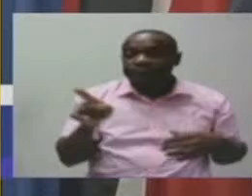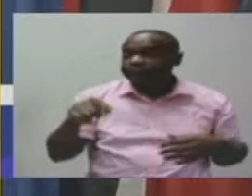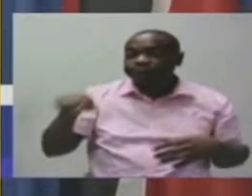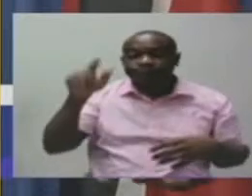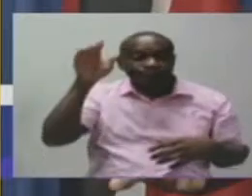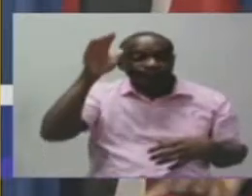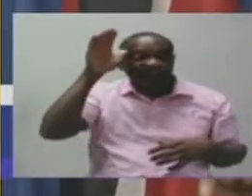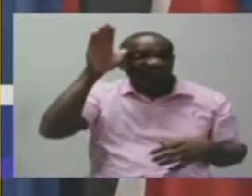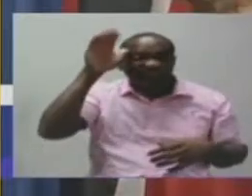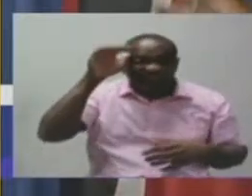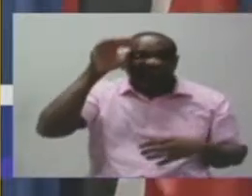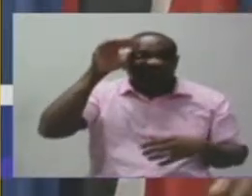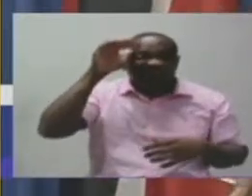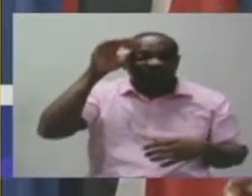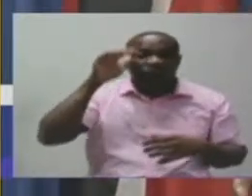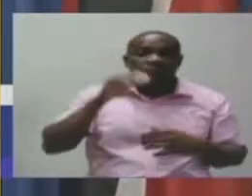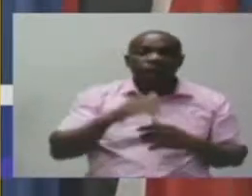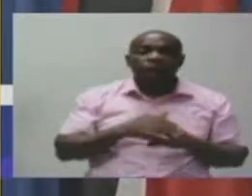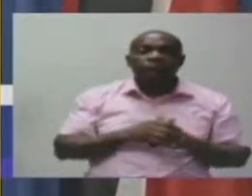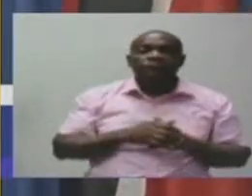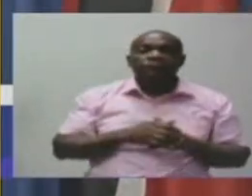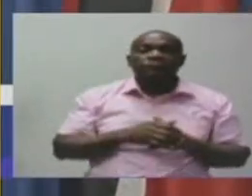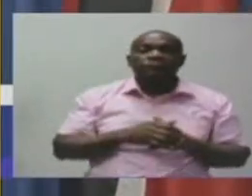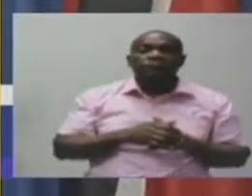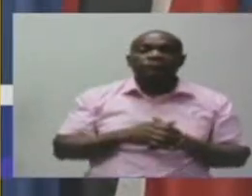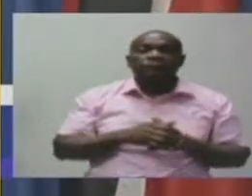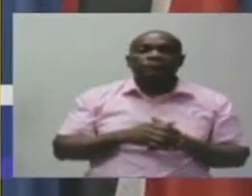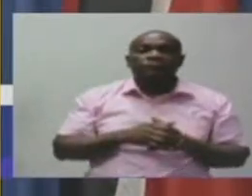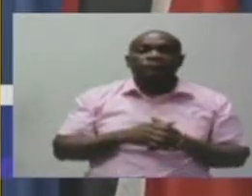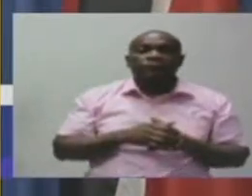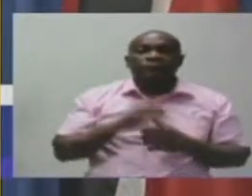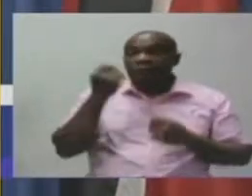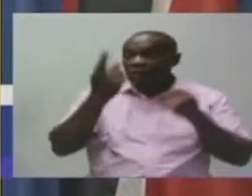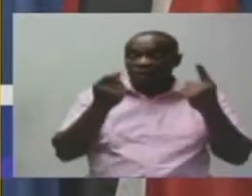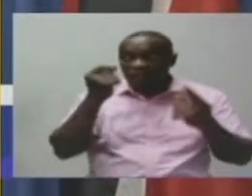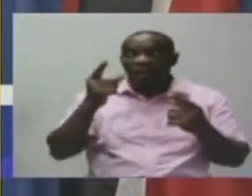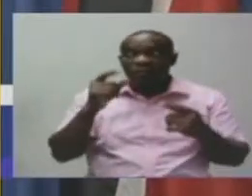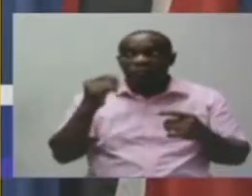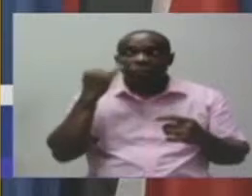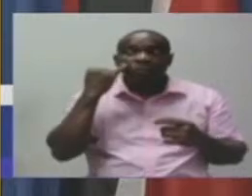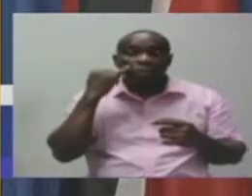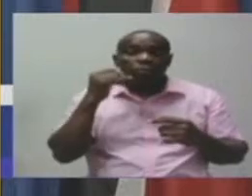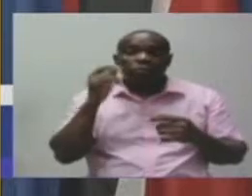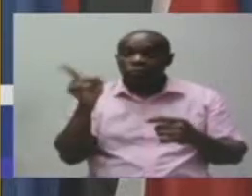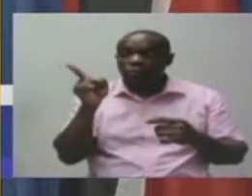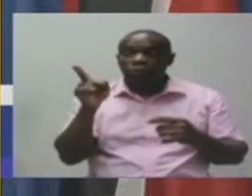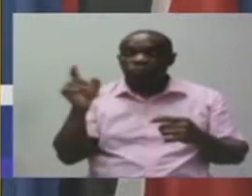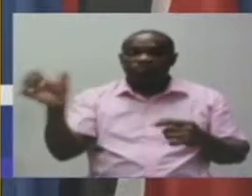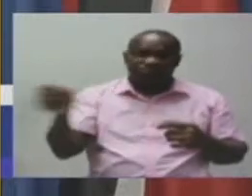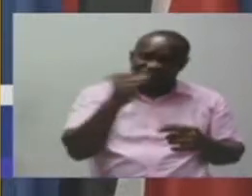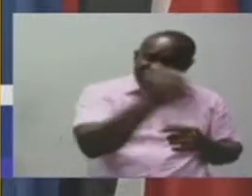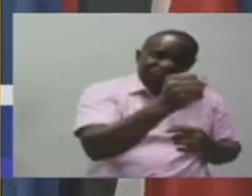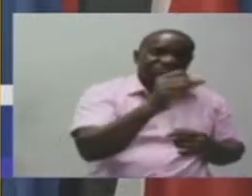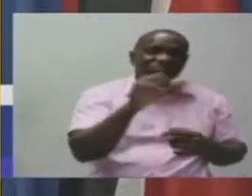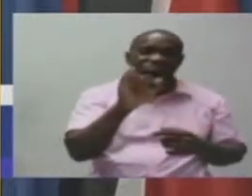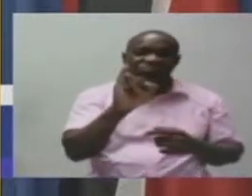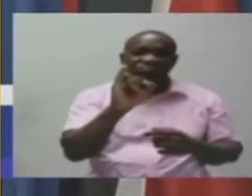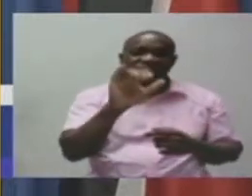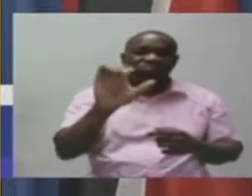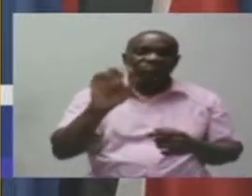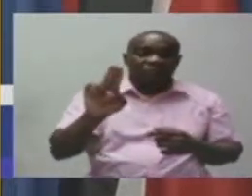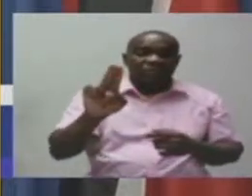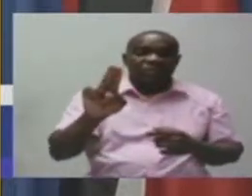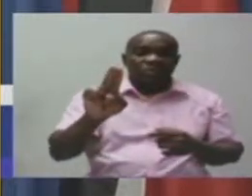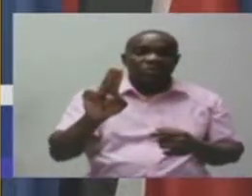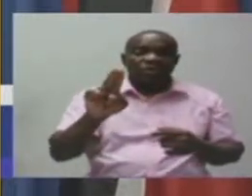getting intubated and going on a ventilator is not a pleasant experience for anybody. And most people who